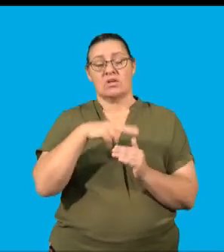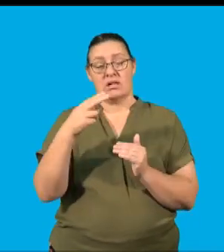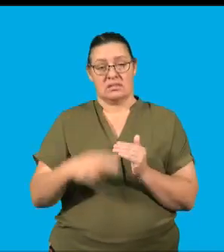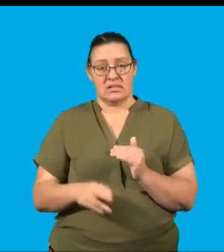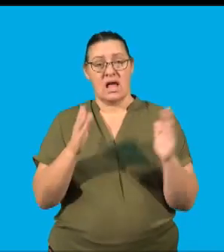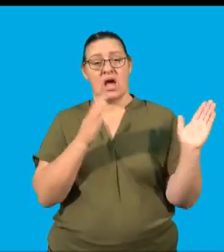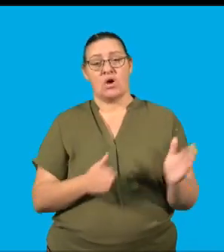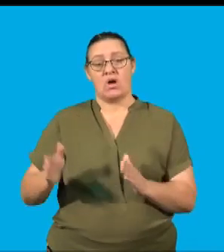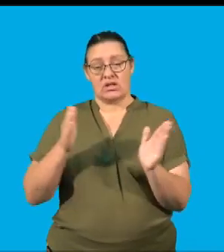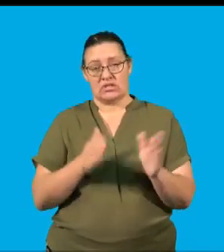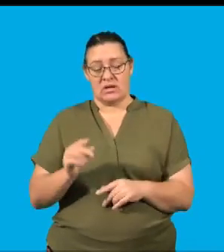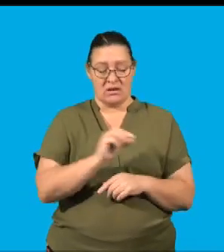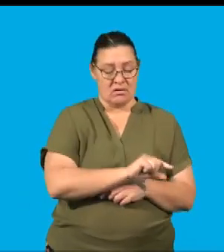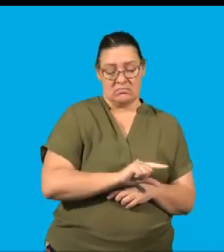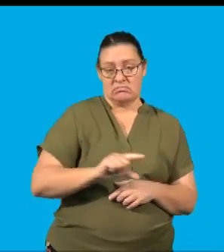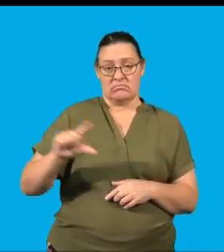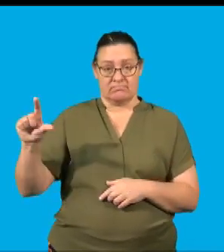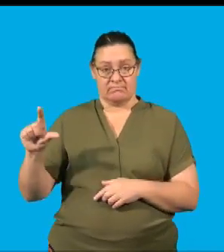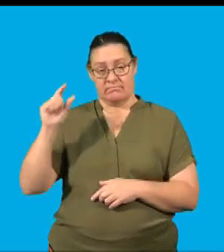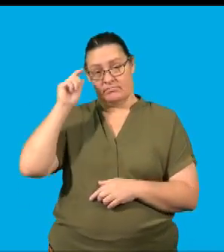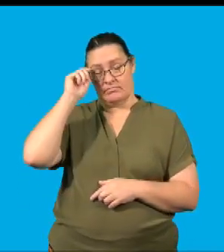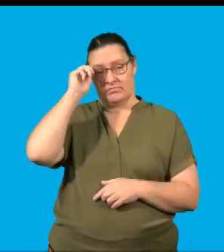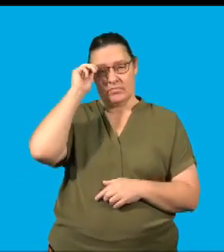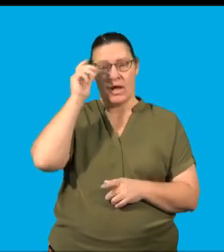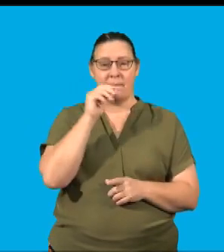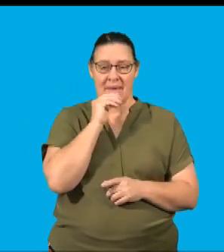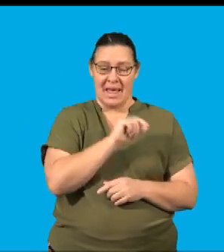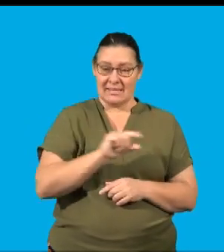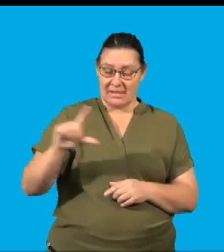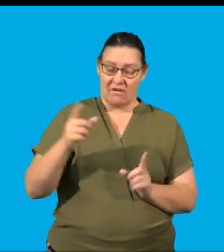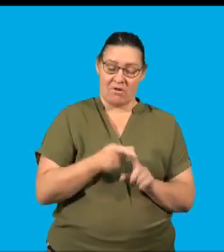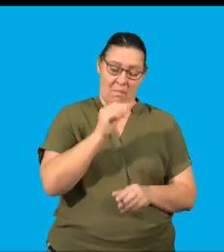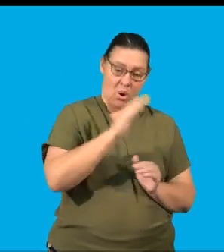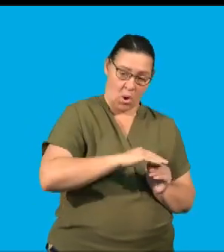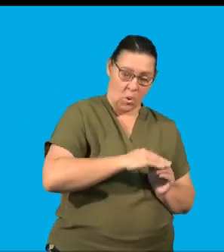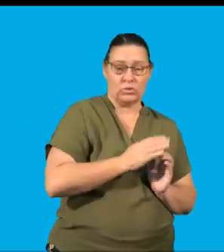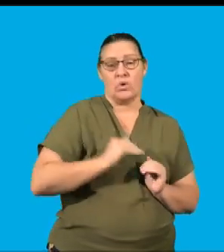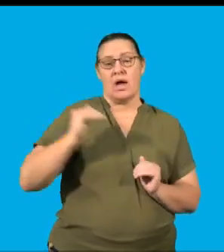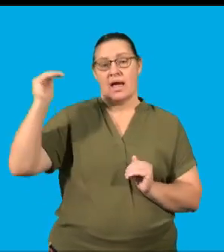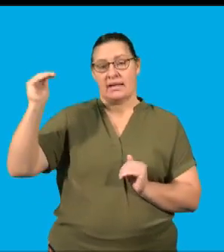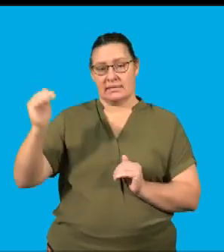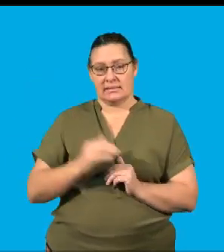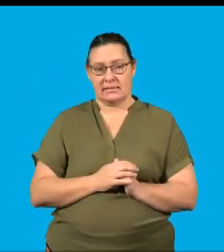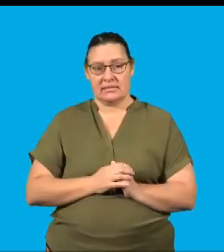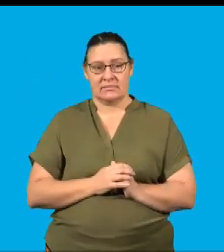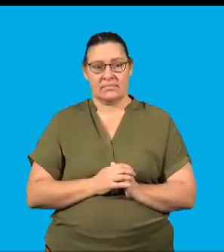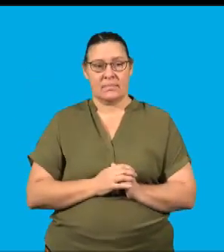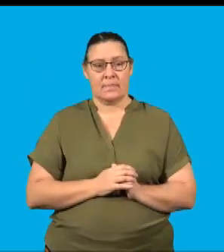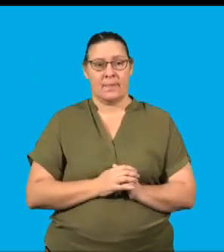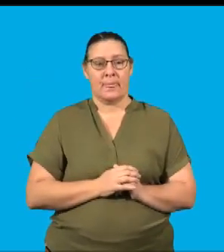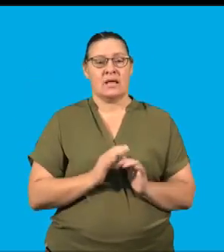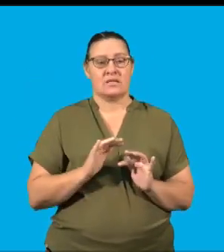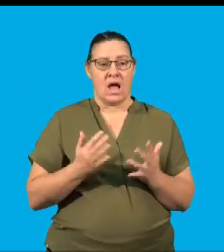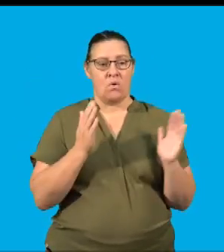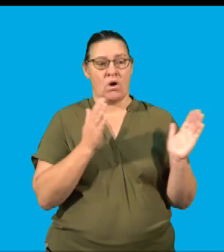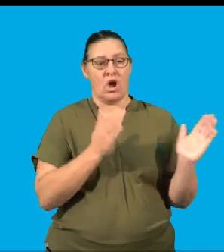results and arrange them in ascending order. Remember ascending order from the lowest to the highest. So